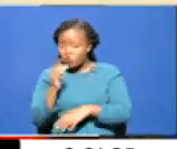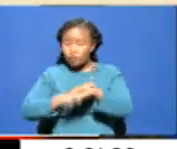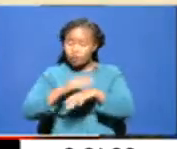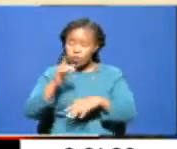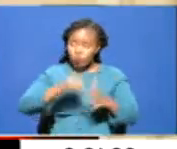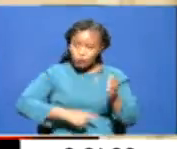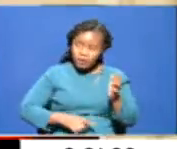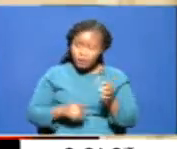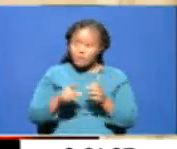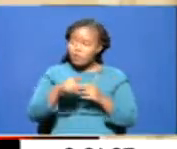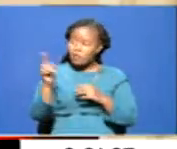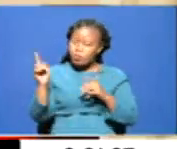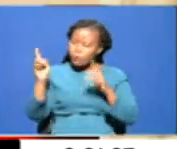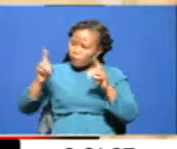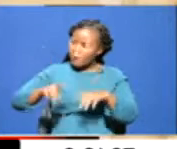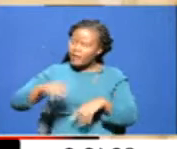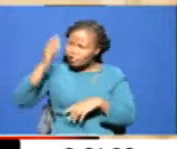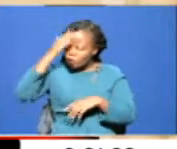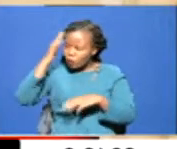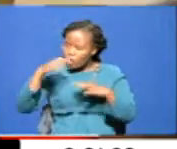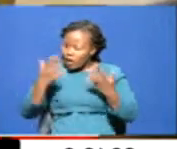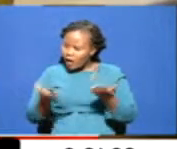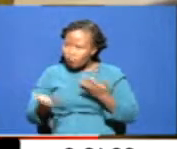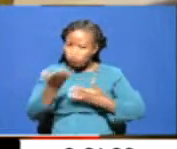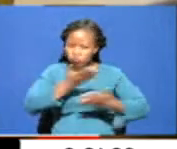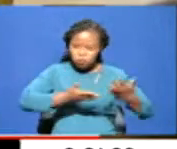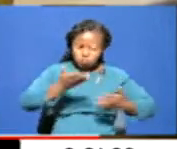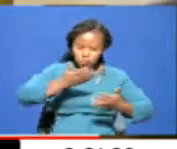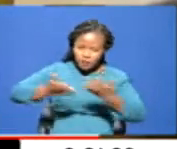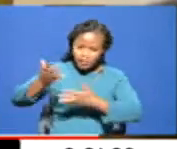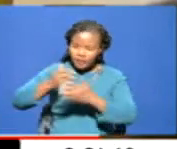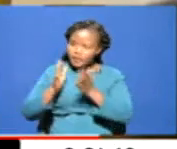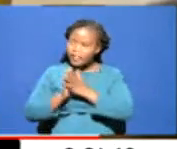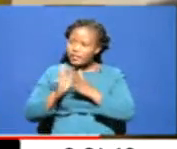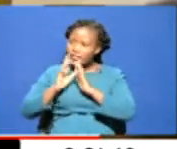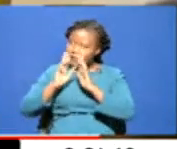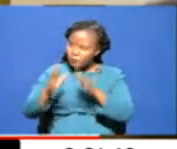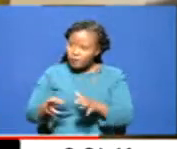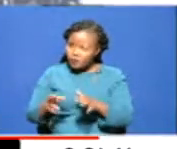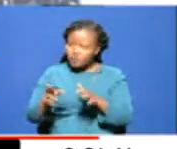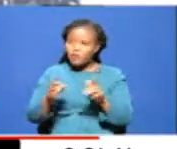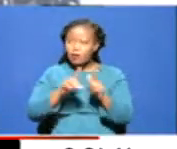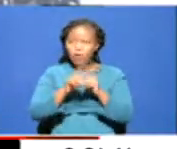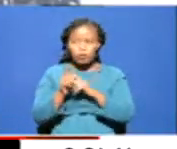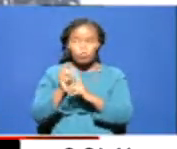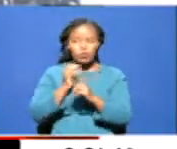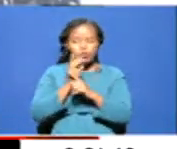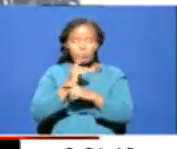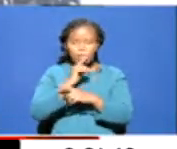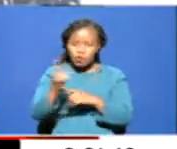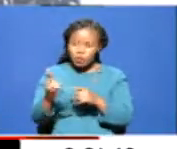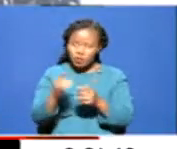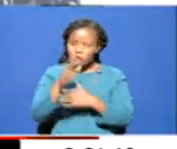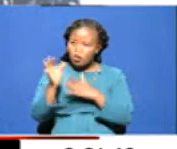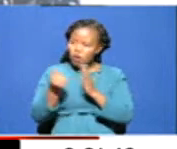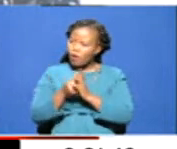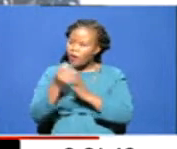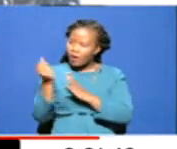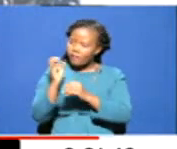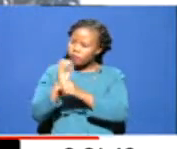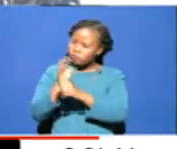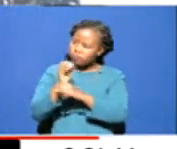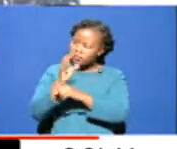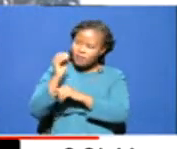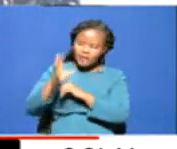hata usome kuishi nayo na ujitokeze upeleke kwa vyombo vya usalama na utafute washauri, manake ni